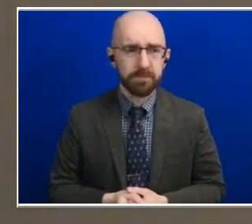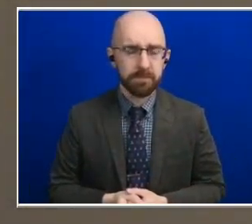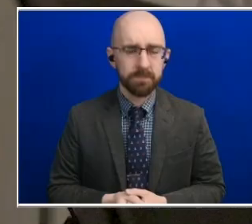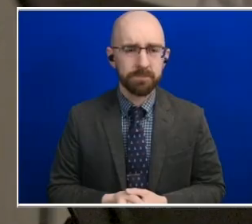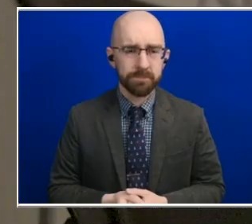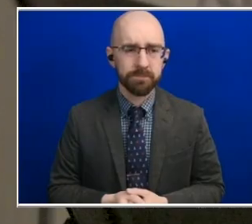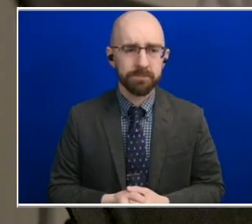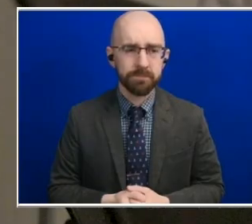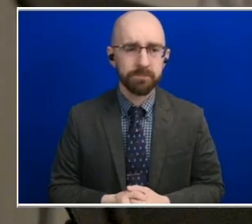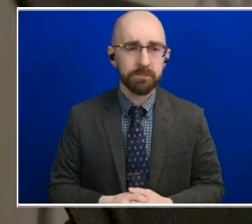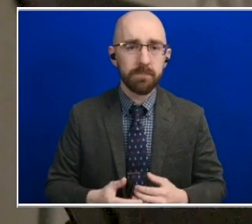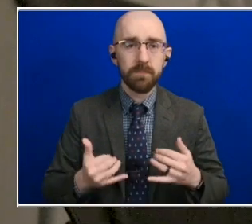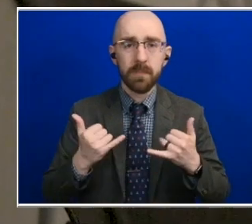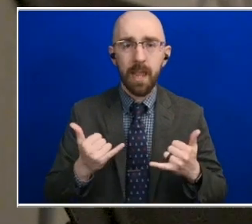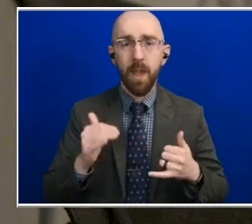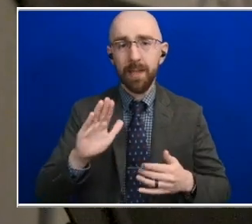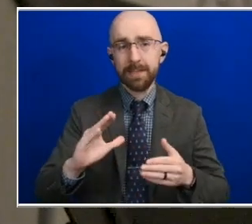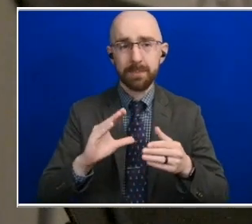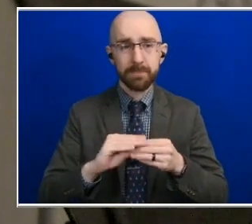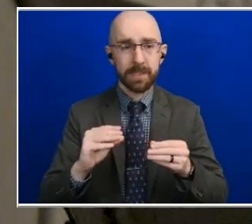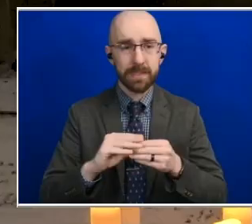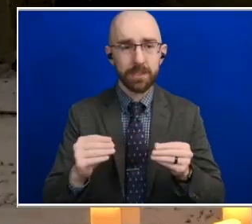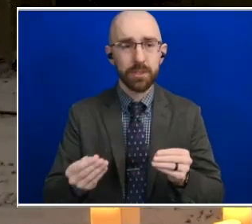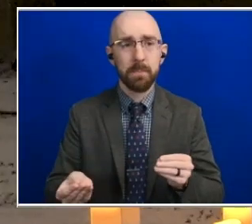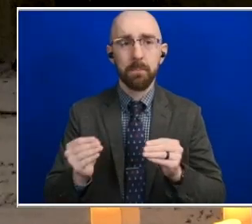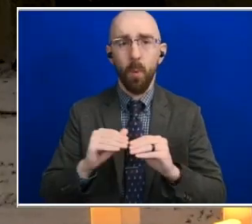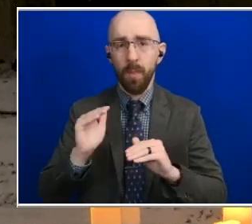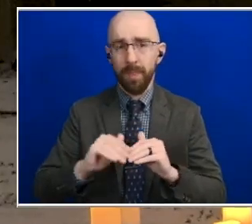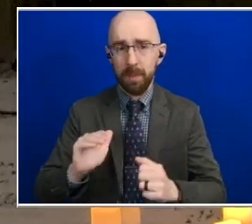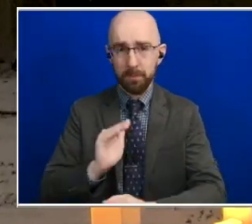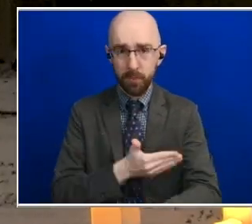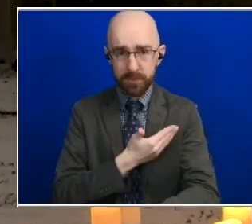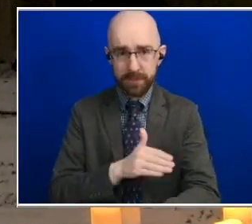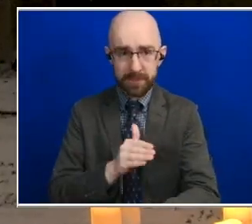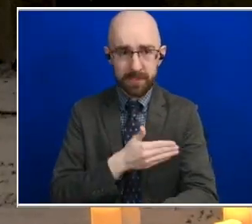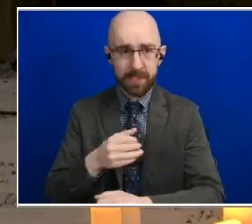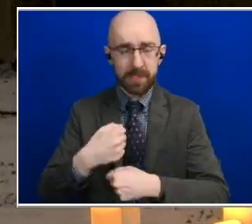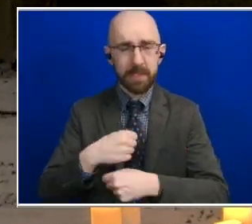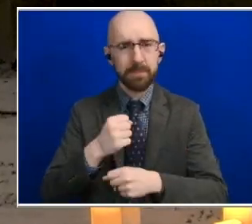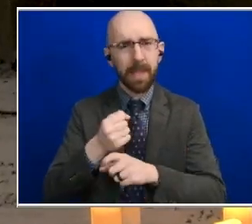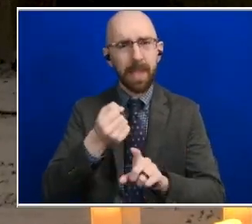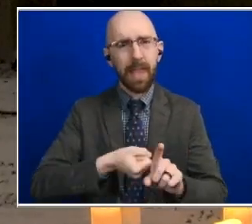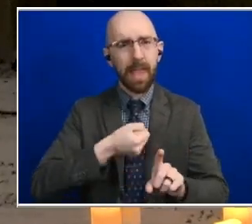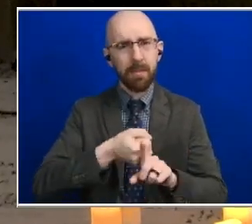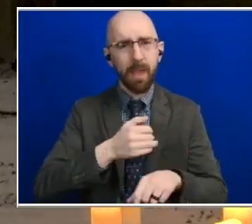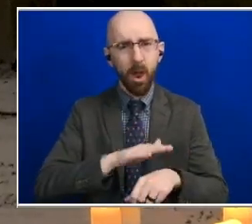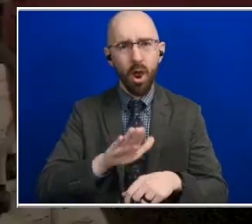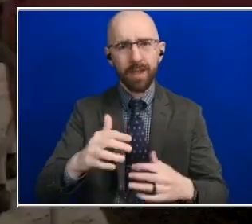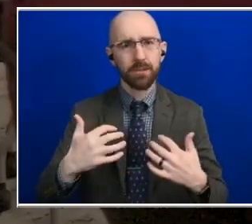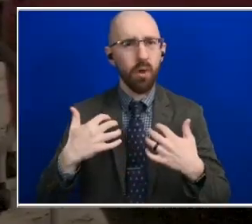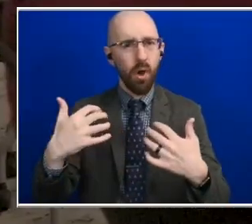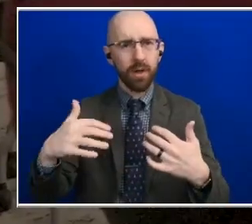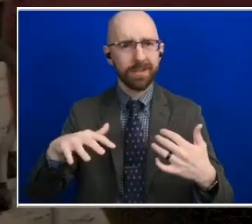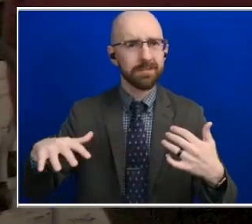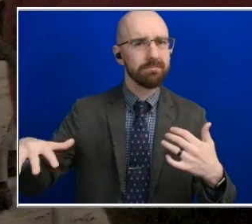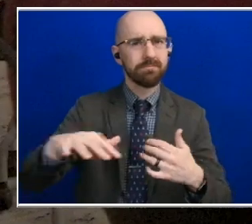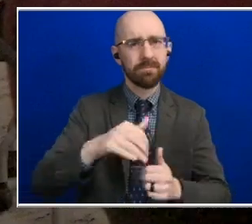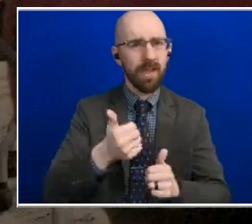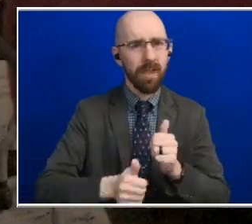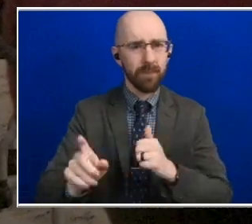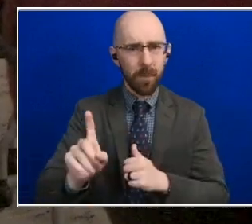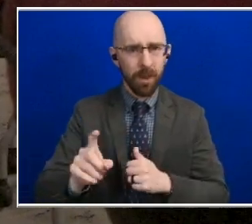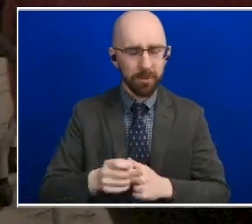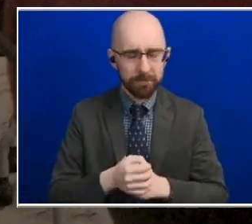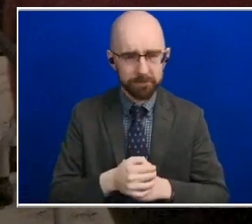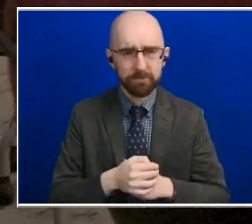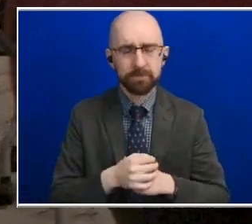Now his message, even more than his music, is making an impact on his audiences everywhere.